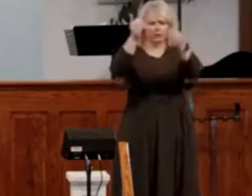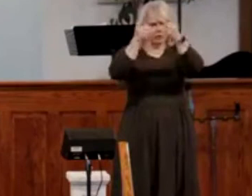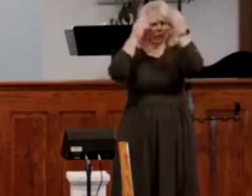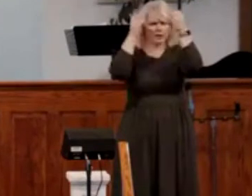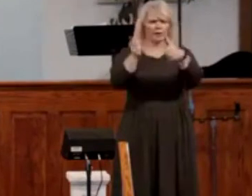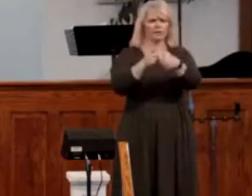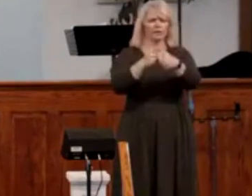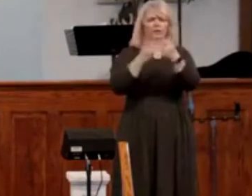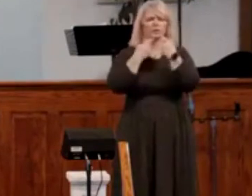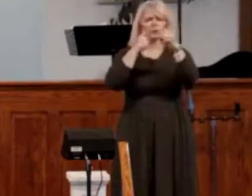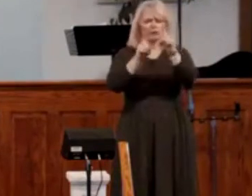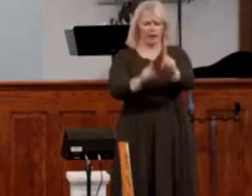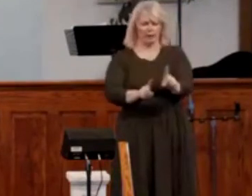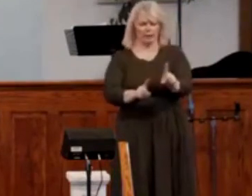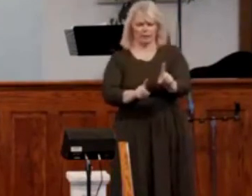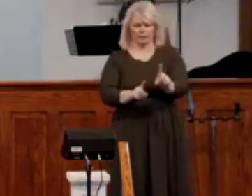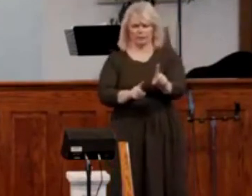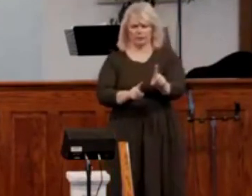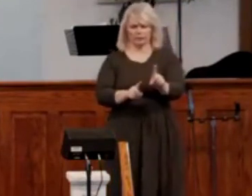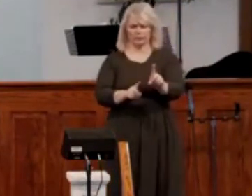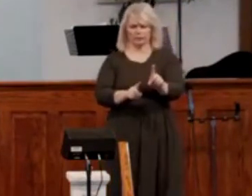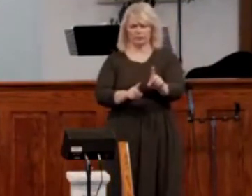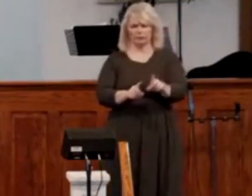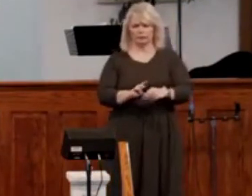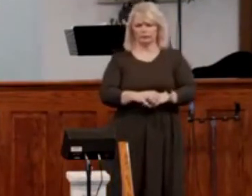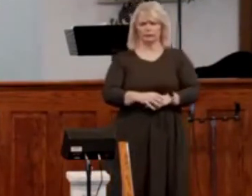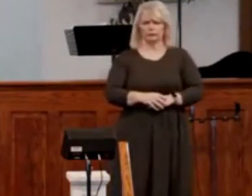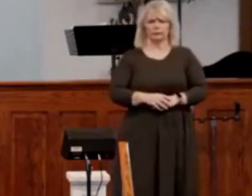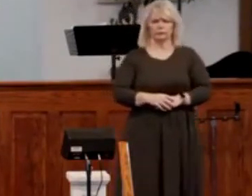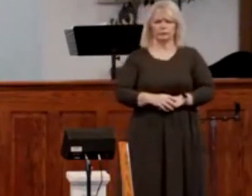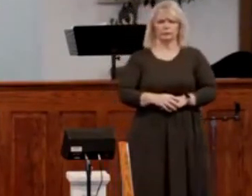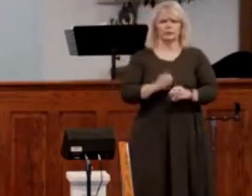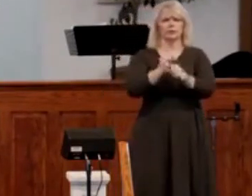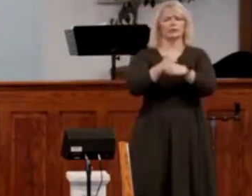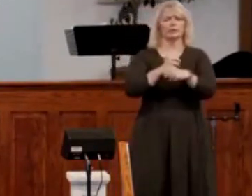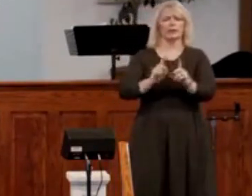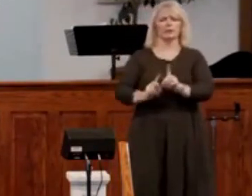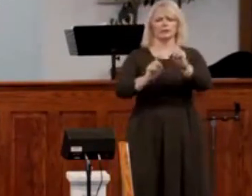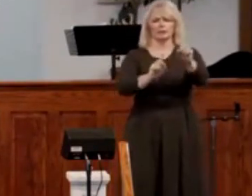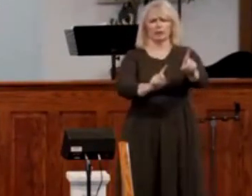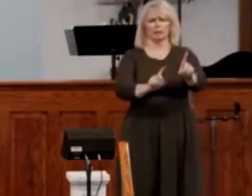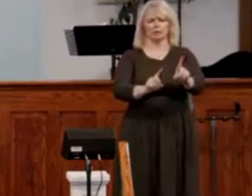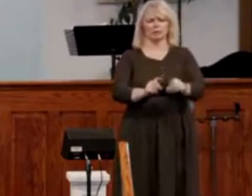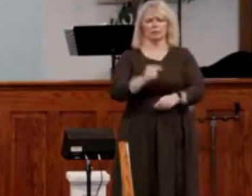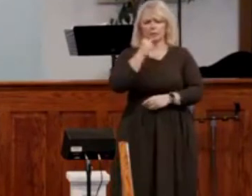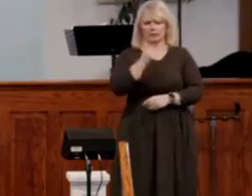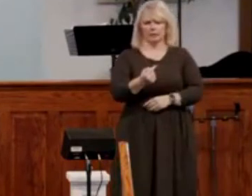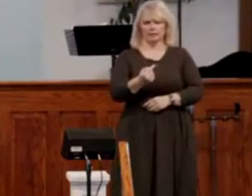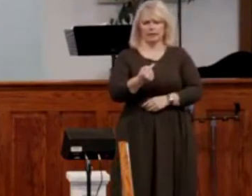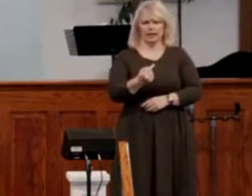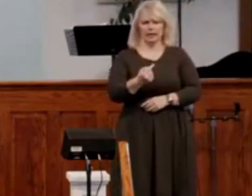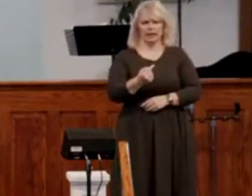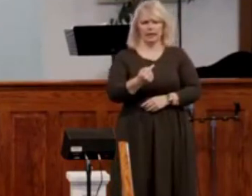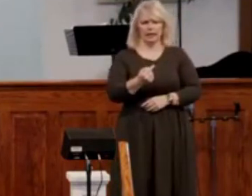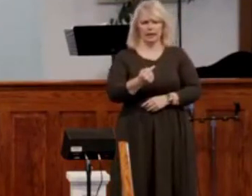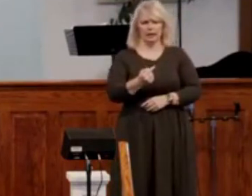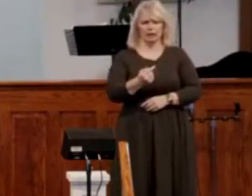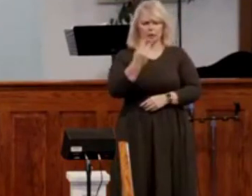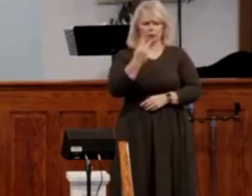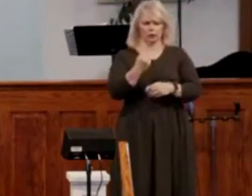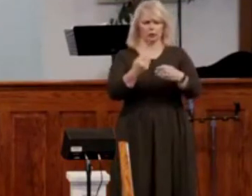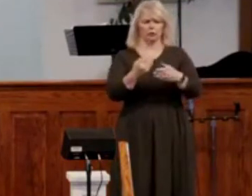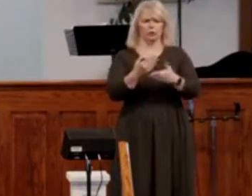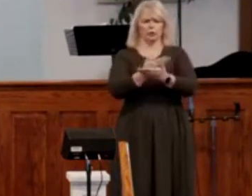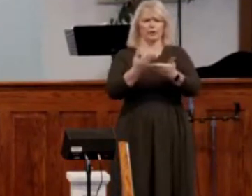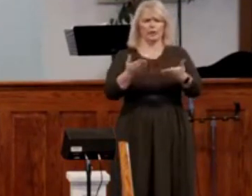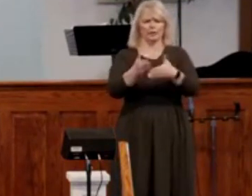command after becoming saved, and that is to make disciples. But I said it was sandwiched with these two comments. The